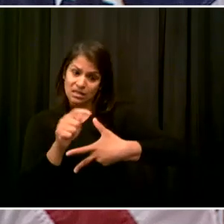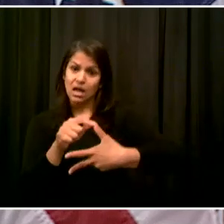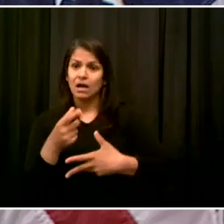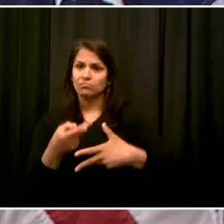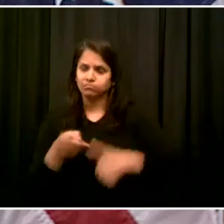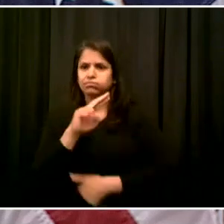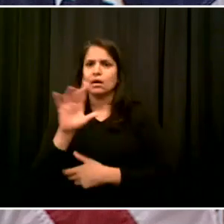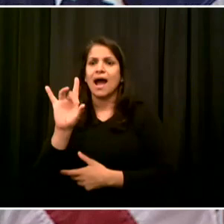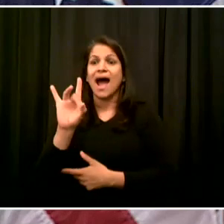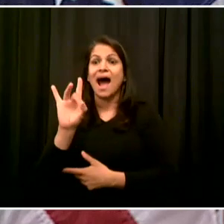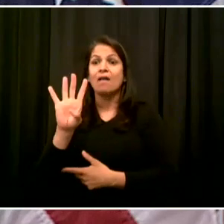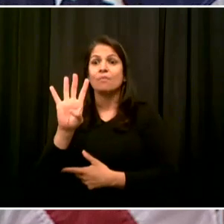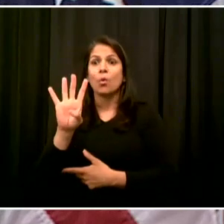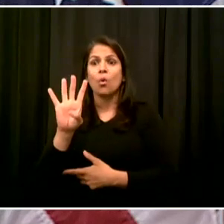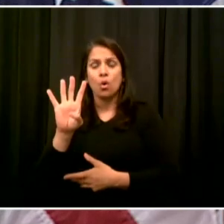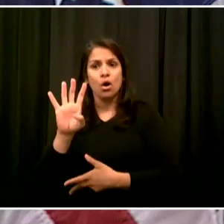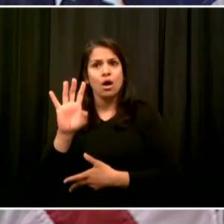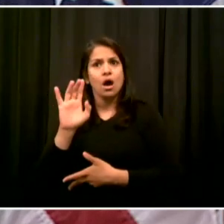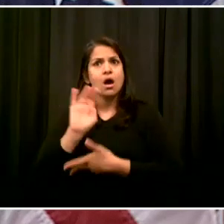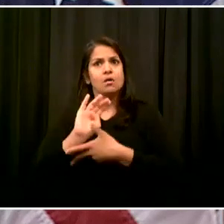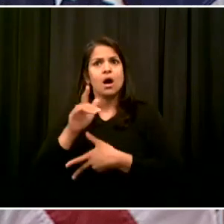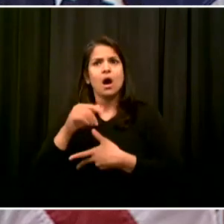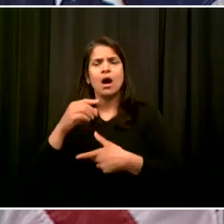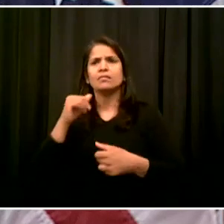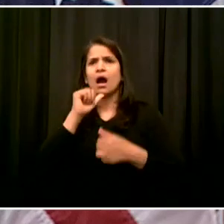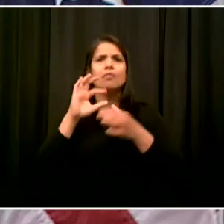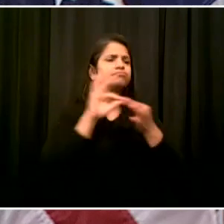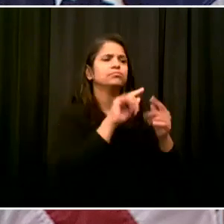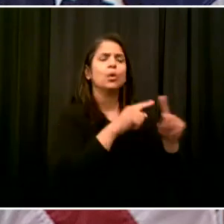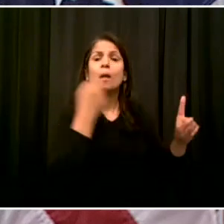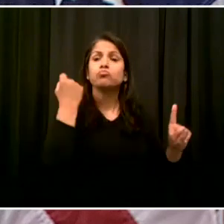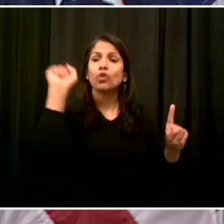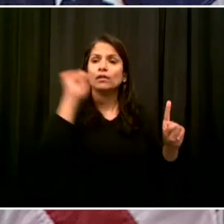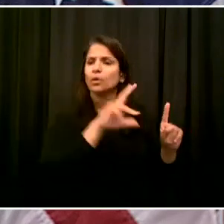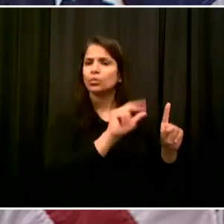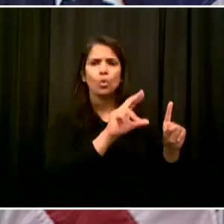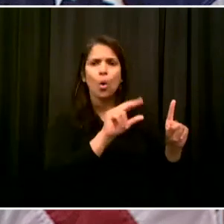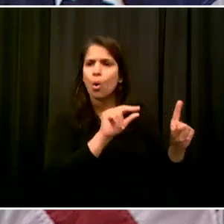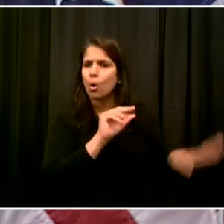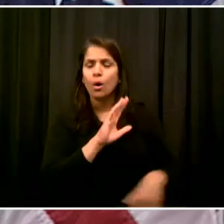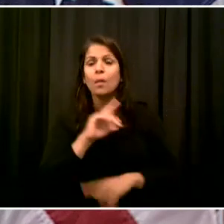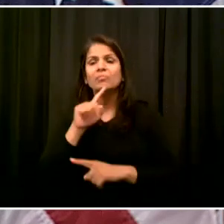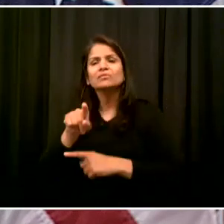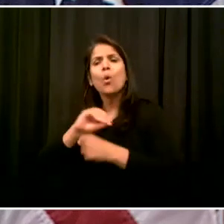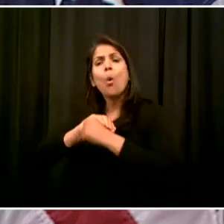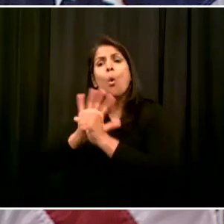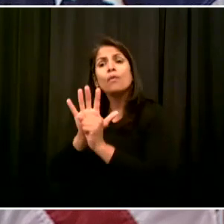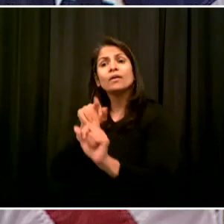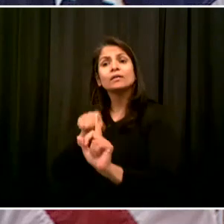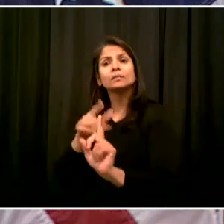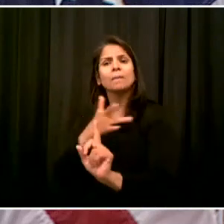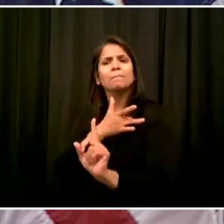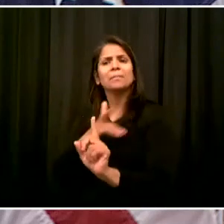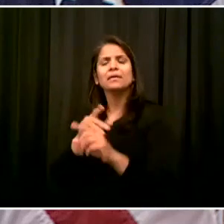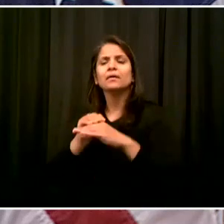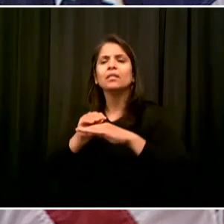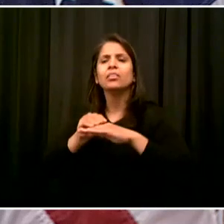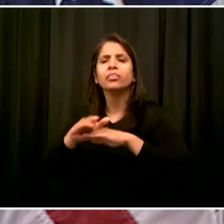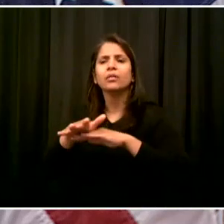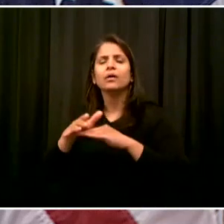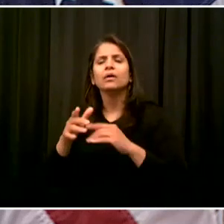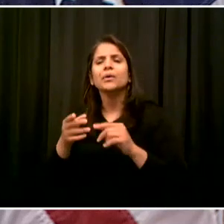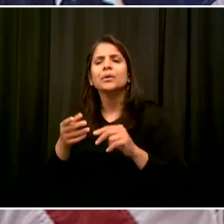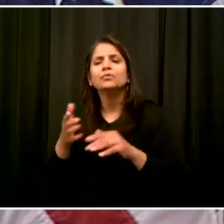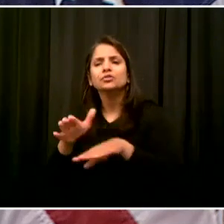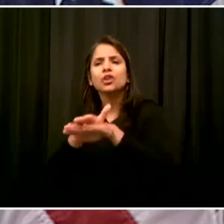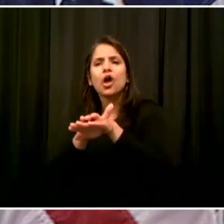healthcare team, but I would be surprised if that's what's causing it. I think we're much more likely in the next week, 10